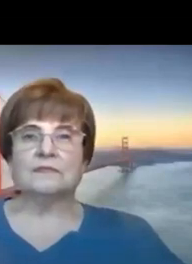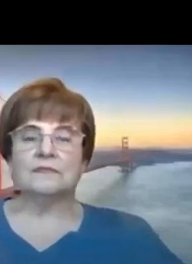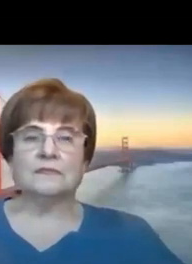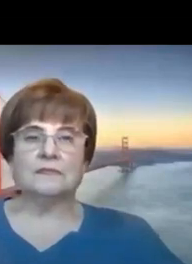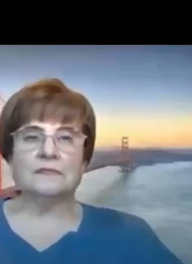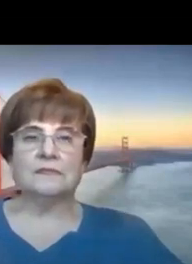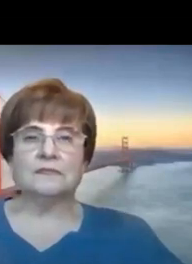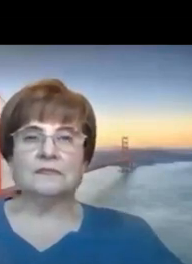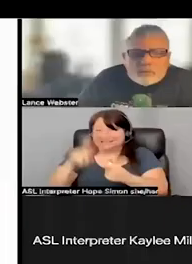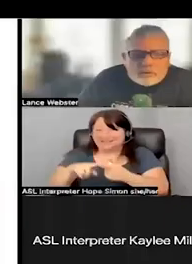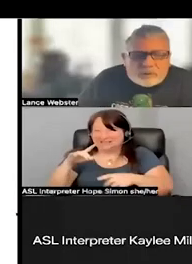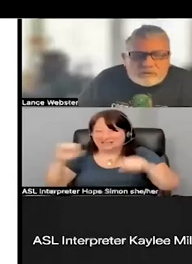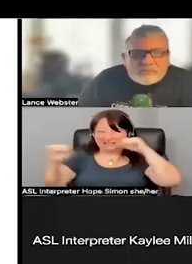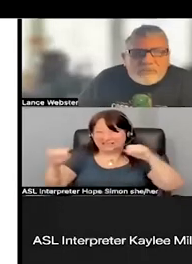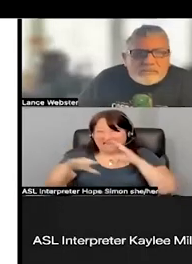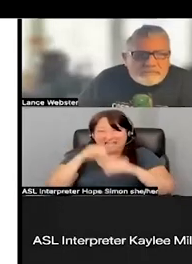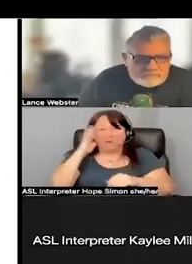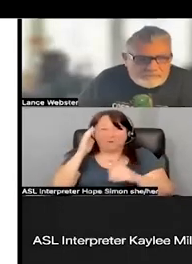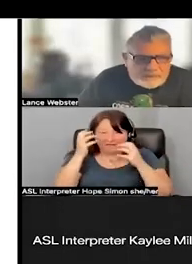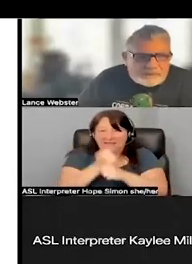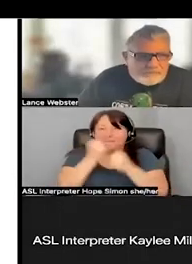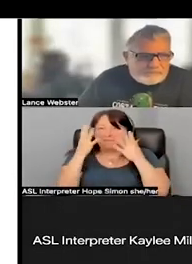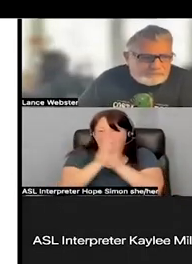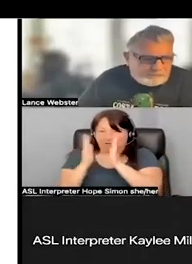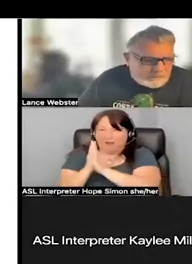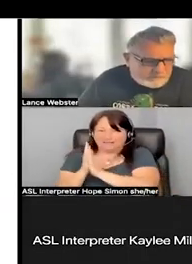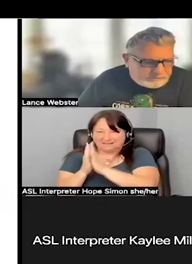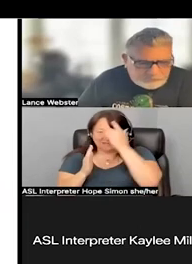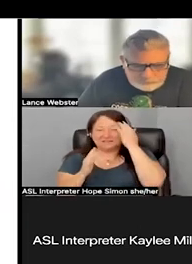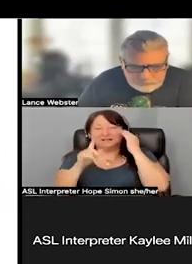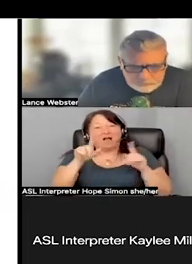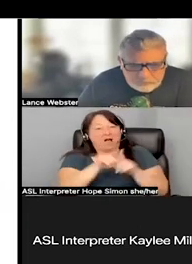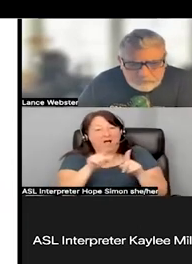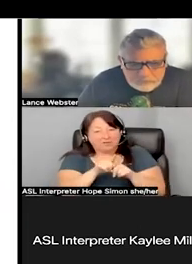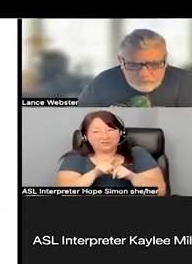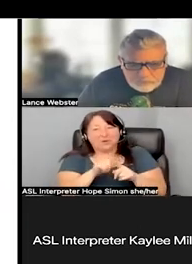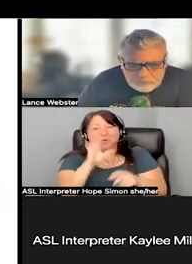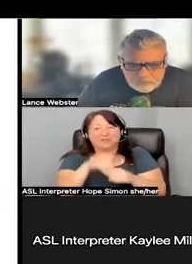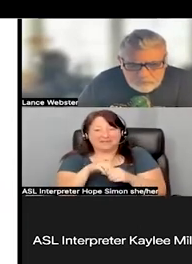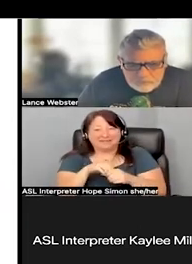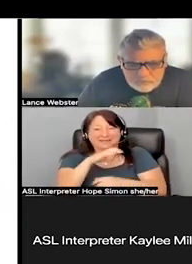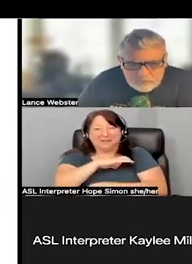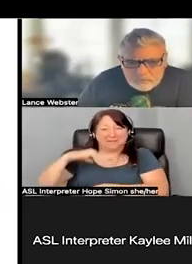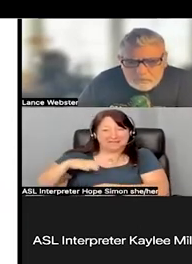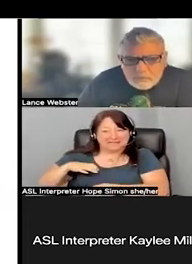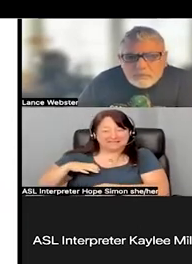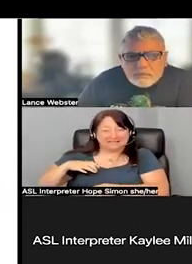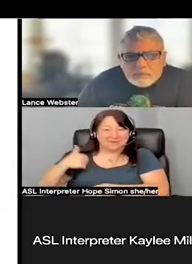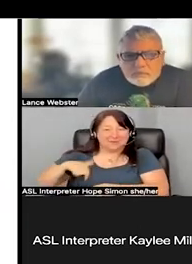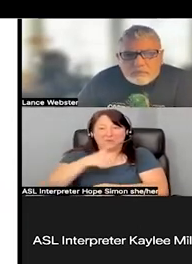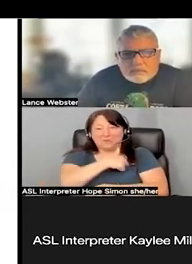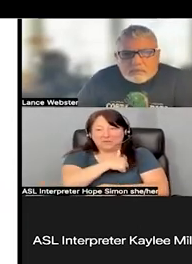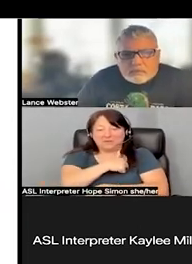leading up to ShakeOut. We're going to get more requests. The other thing too is within the committees that we have, that we